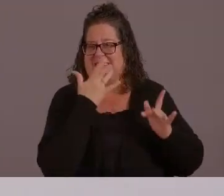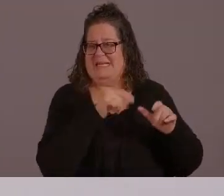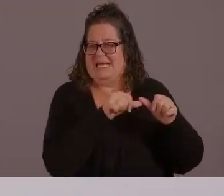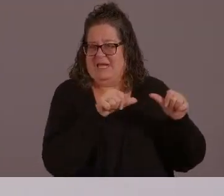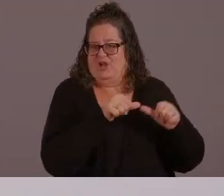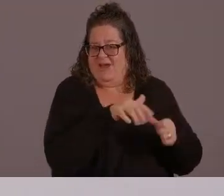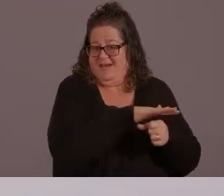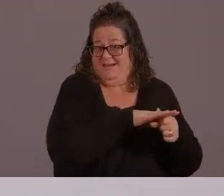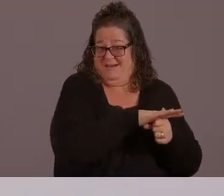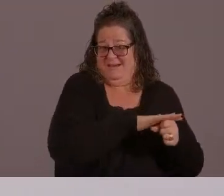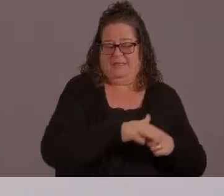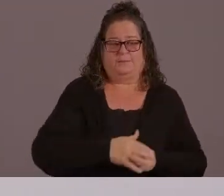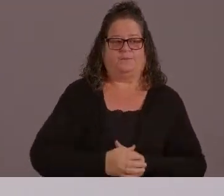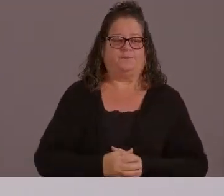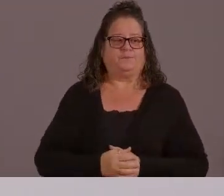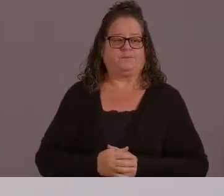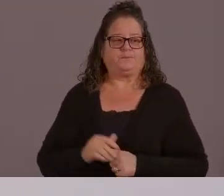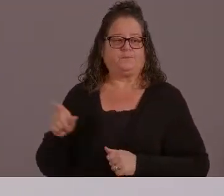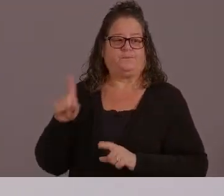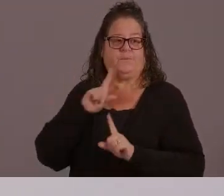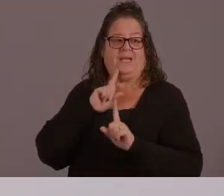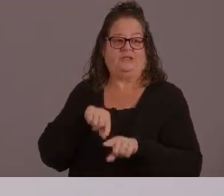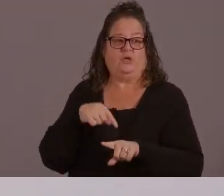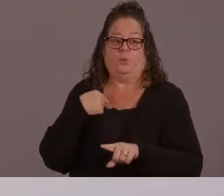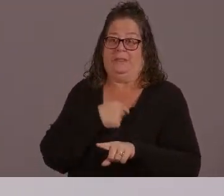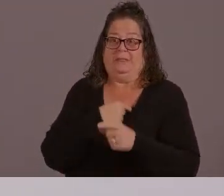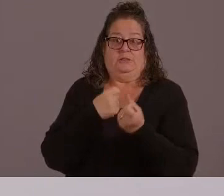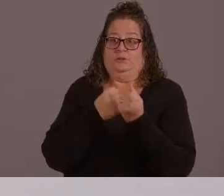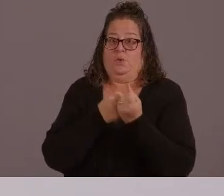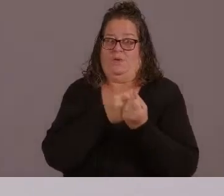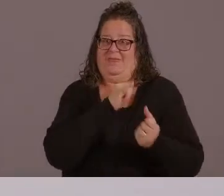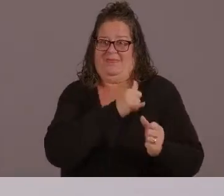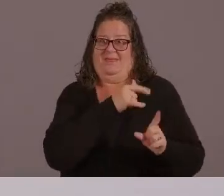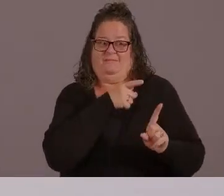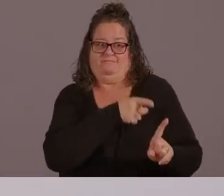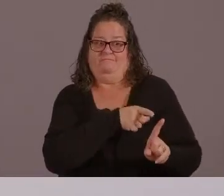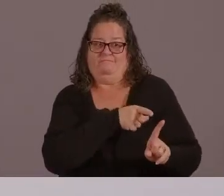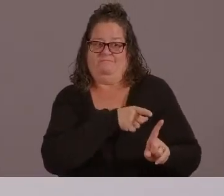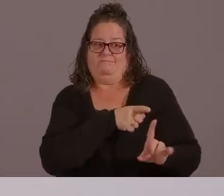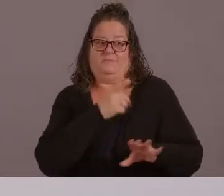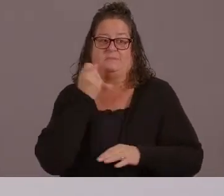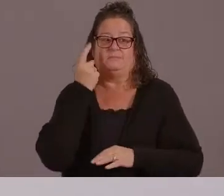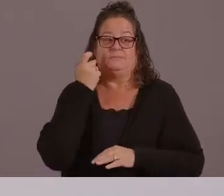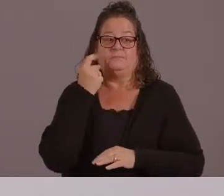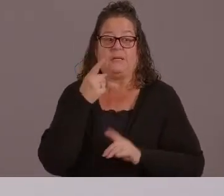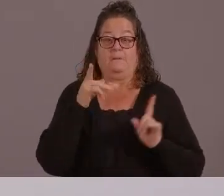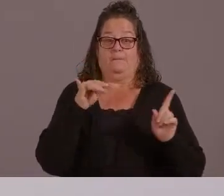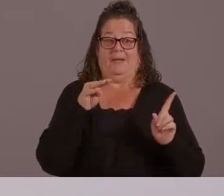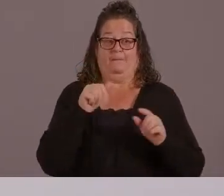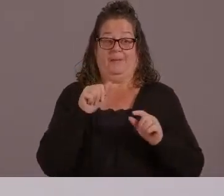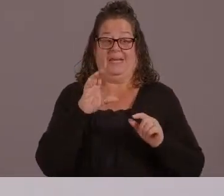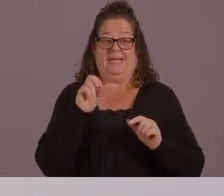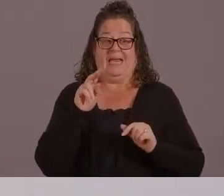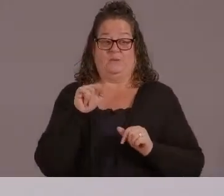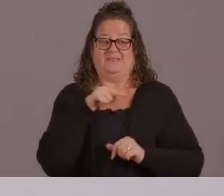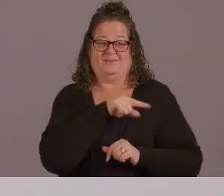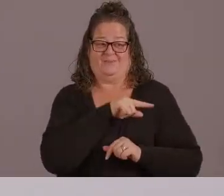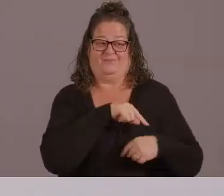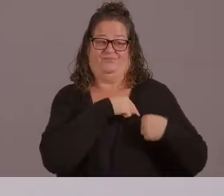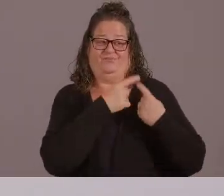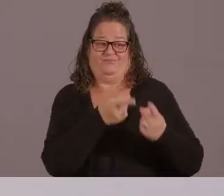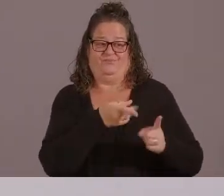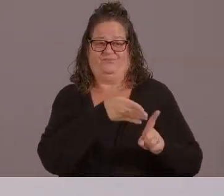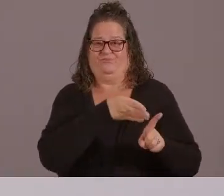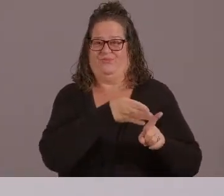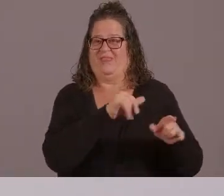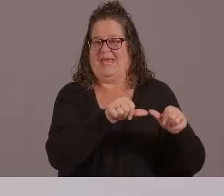Now, we know that Pima County has been working in some of those areas all along, and we are looking to work with our contractors to provide some of that